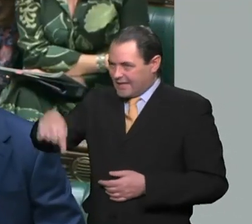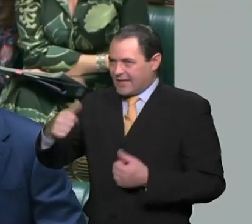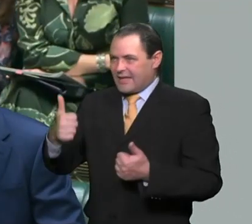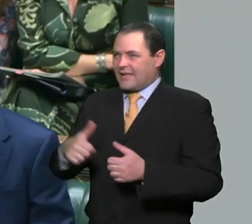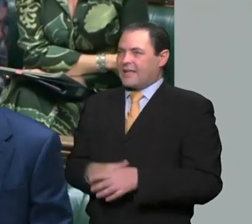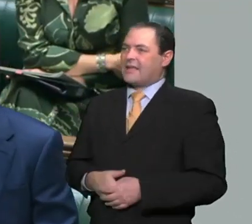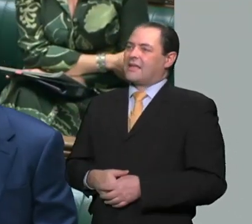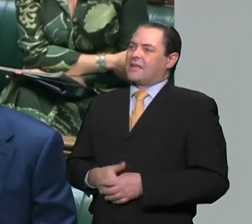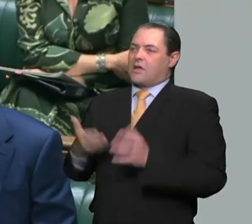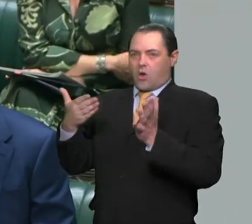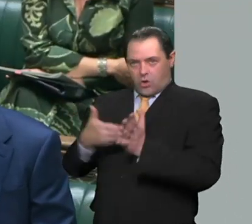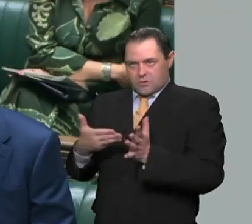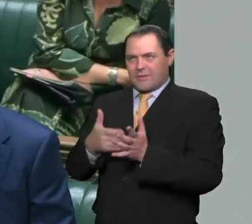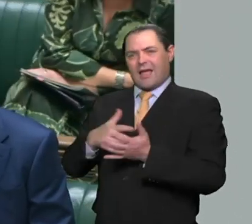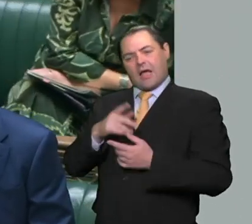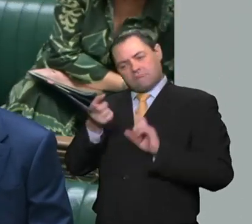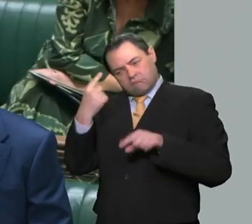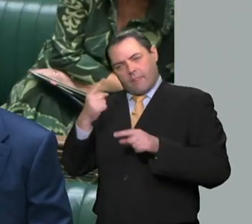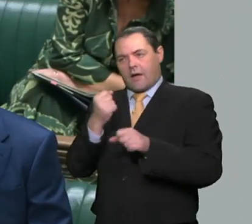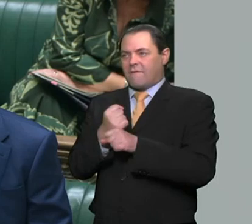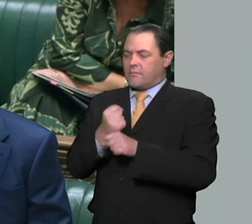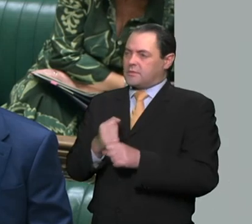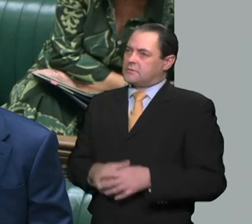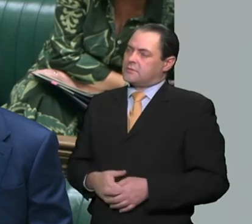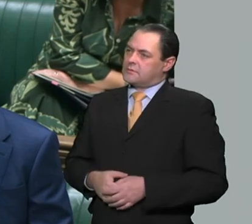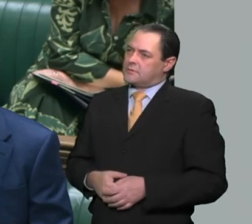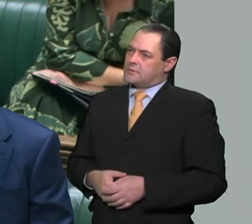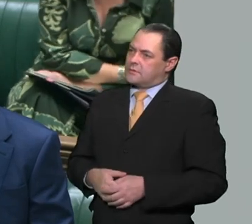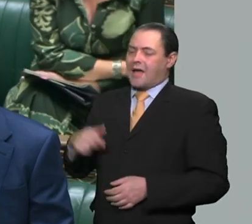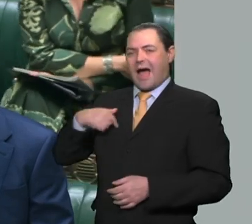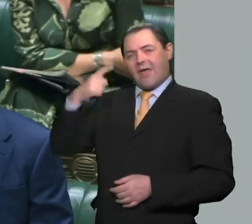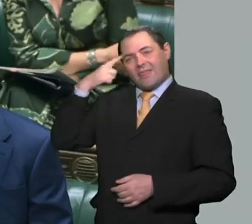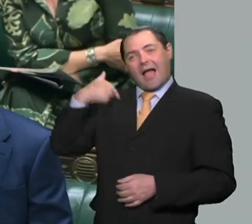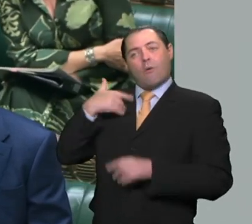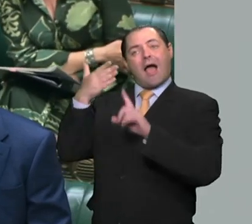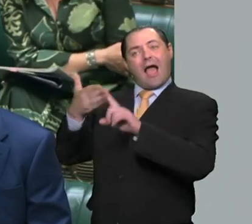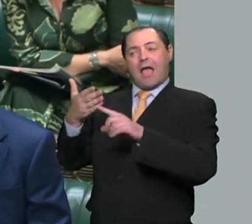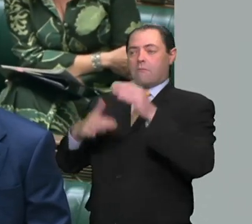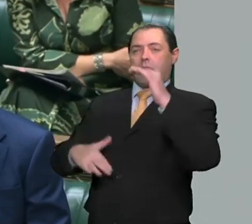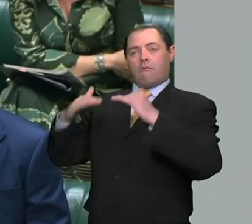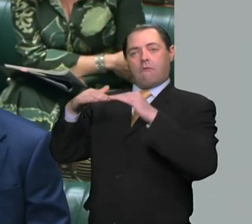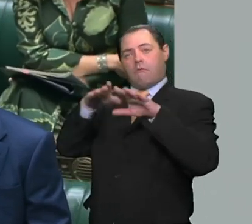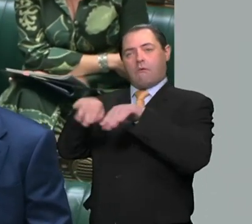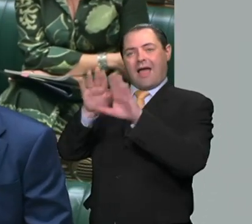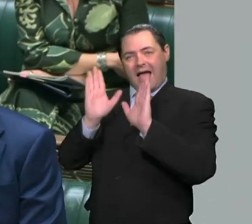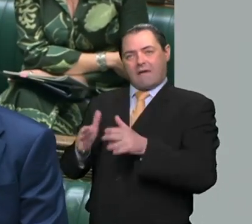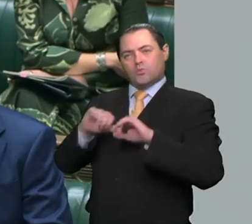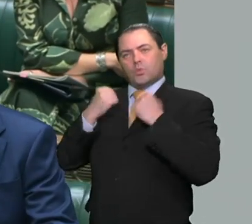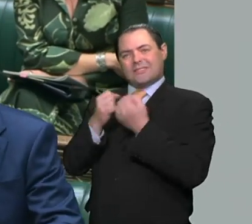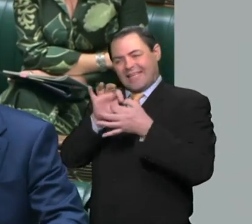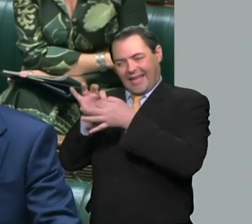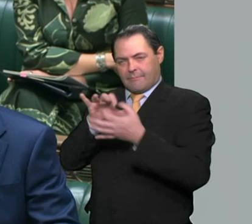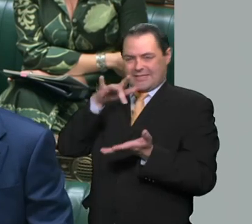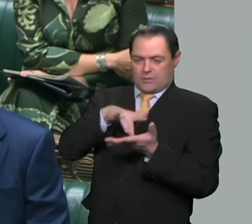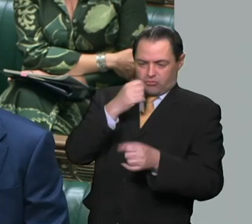chamber, contributing, holding the government to account. I think the agenda for levelling up has got to involve a team effort, central